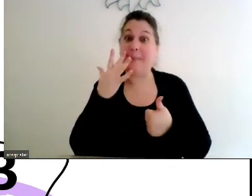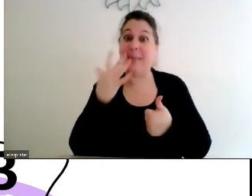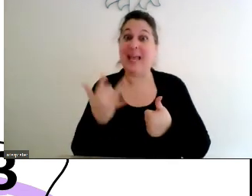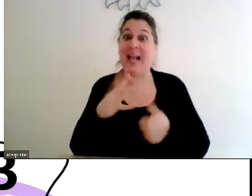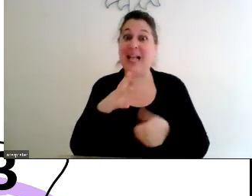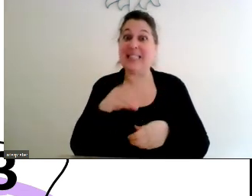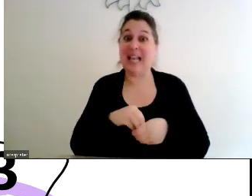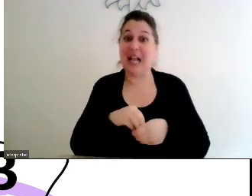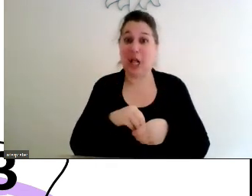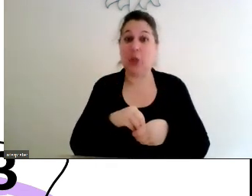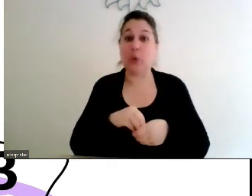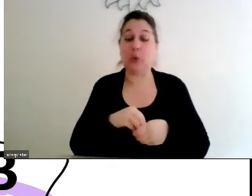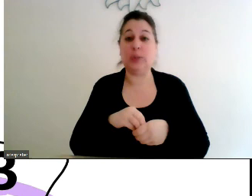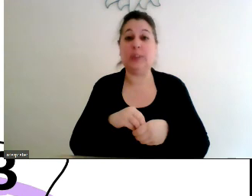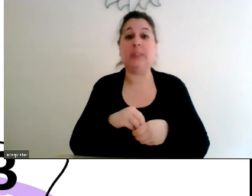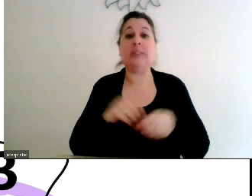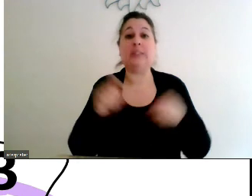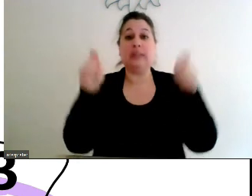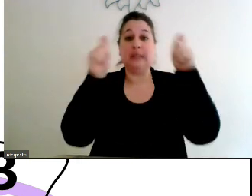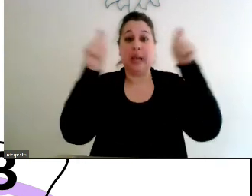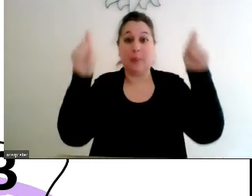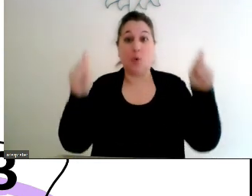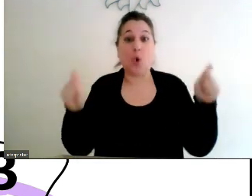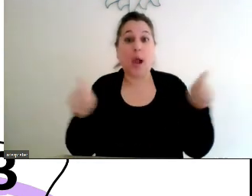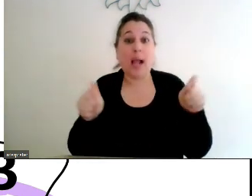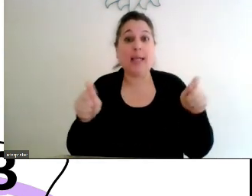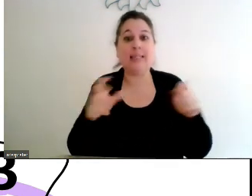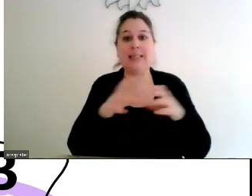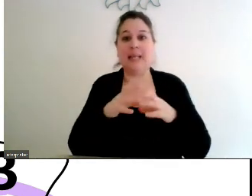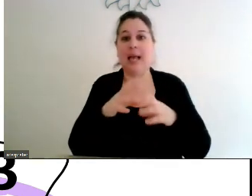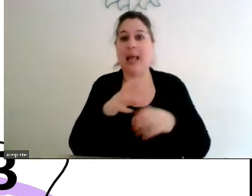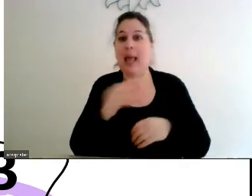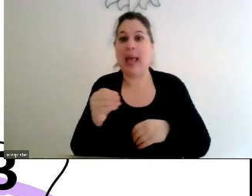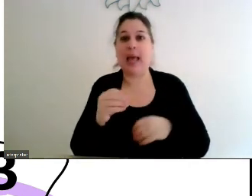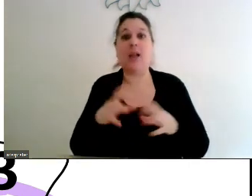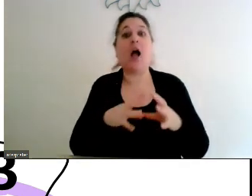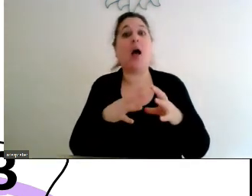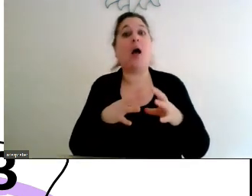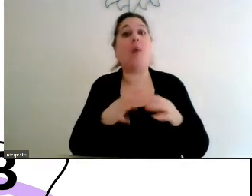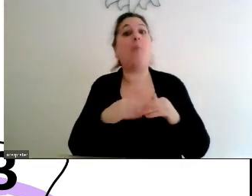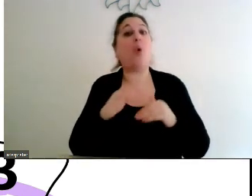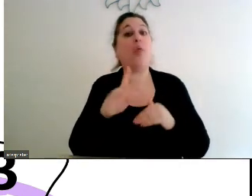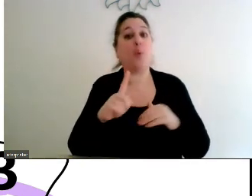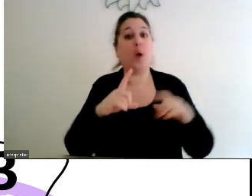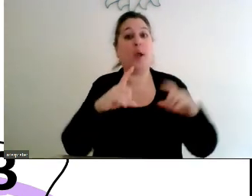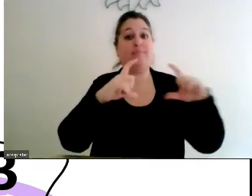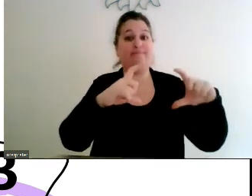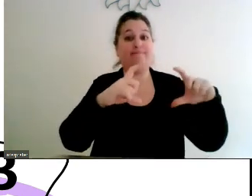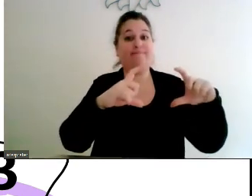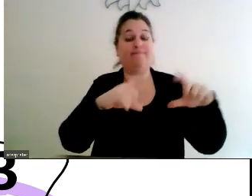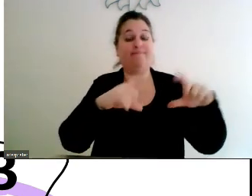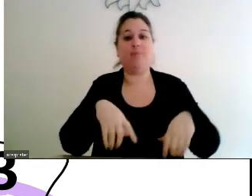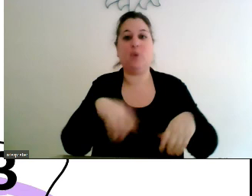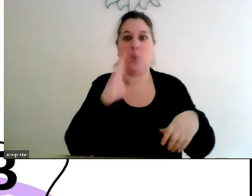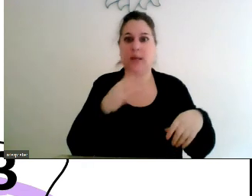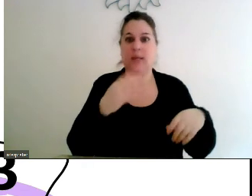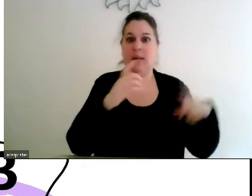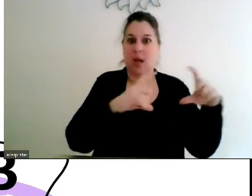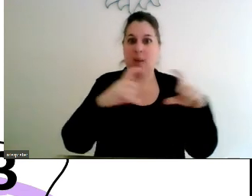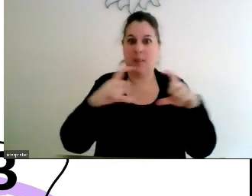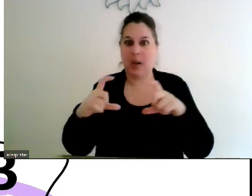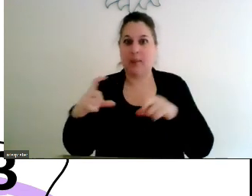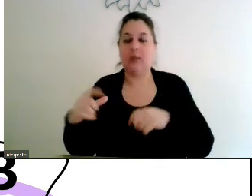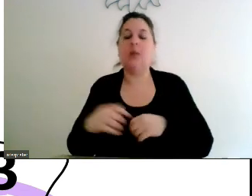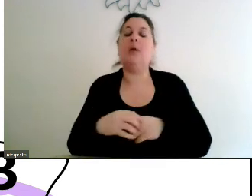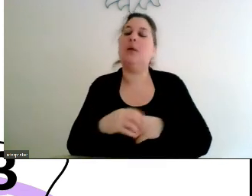parentheses. Okay, I want to see if you can do that one. You're not really going to see problems like that for this grade level, but